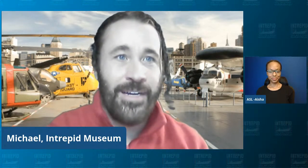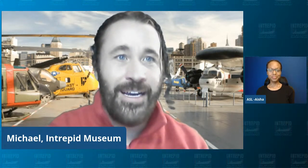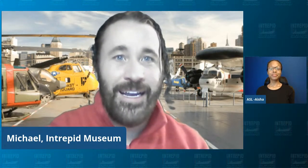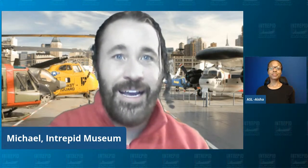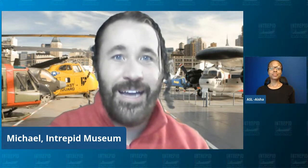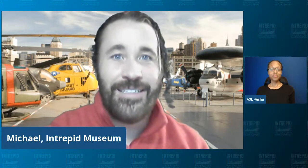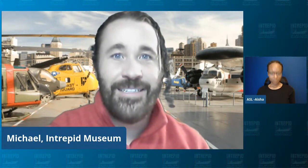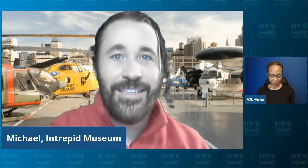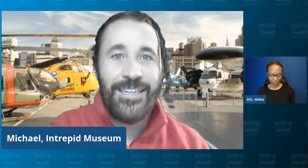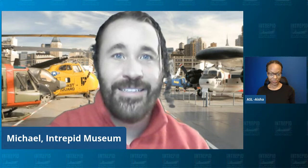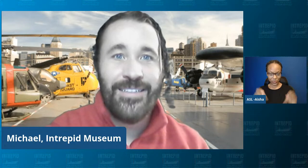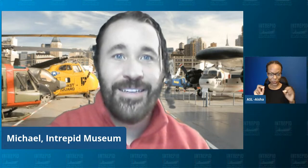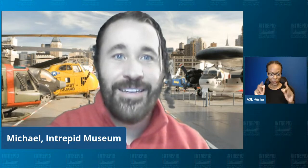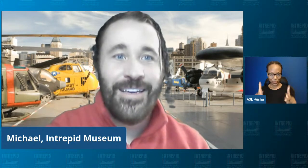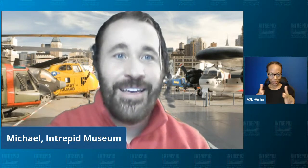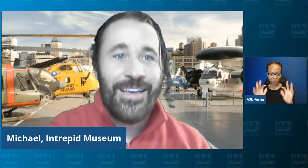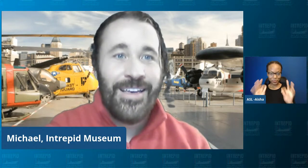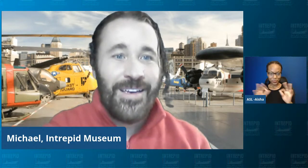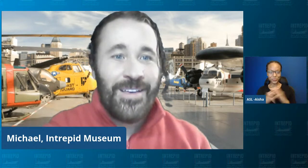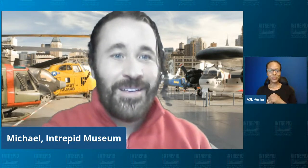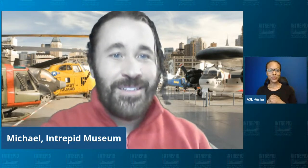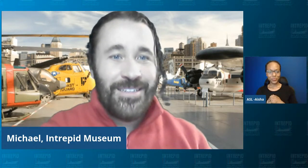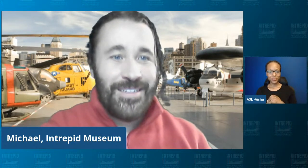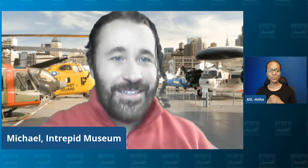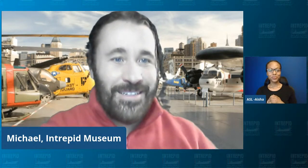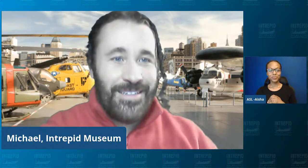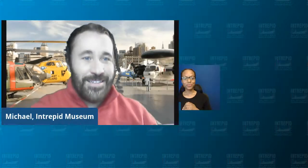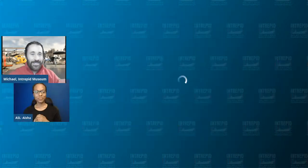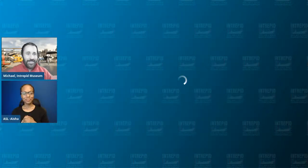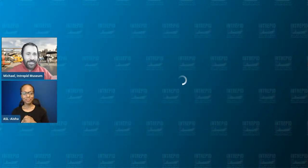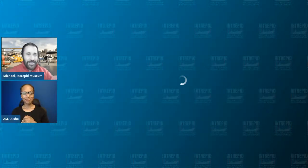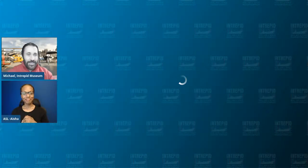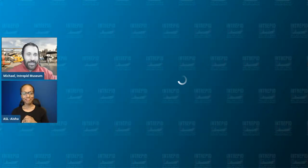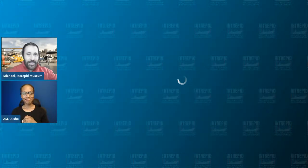All right. Excellent.